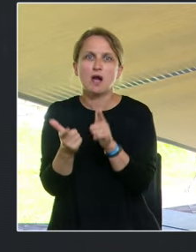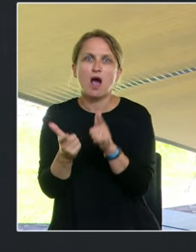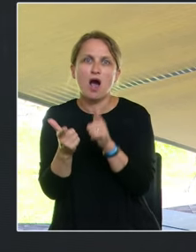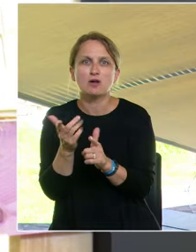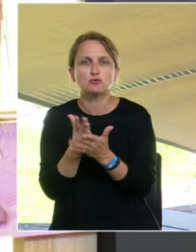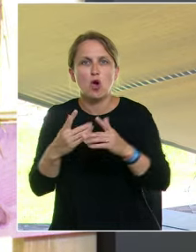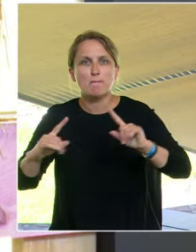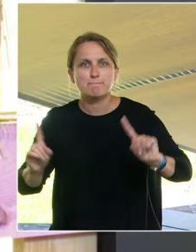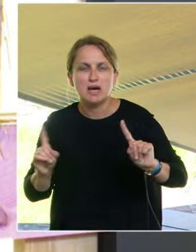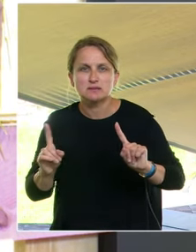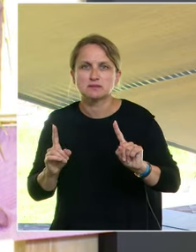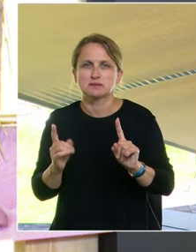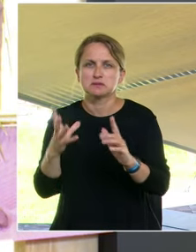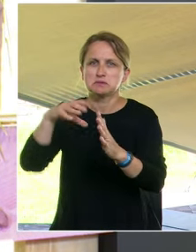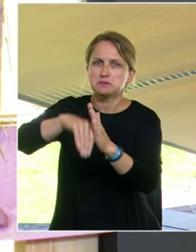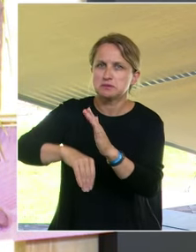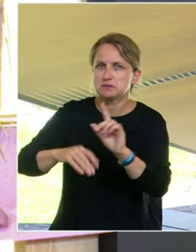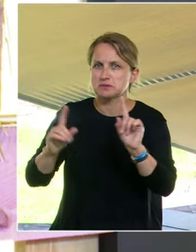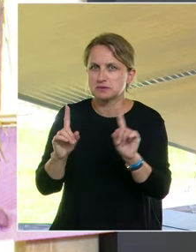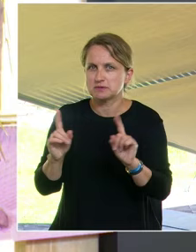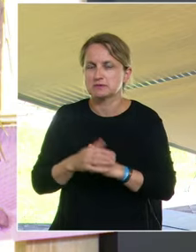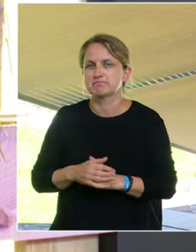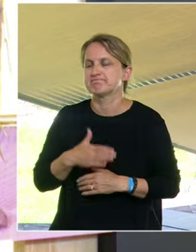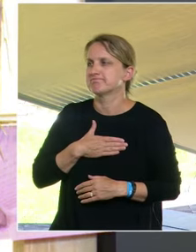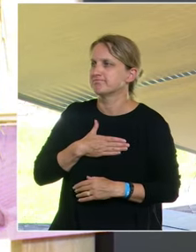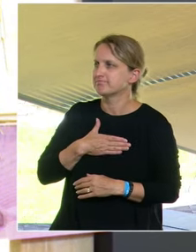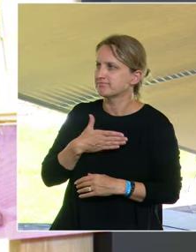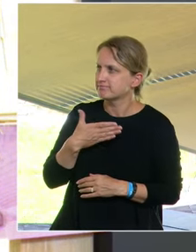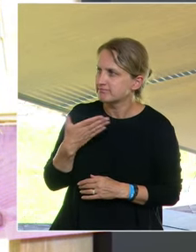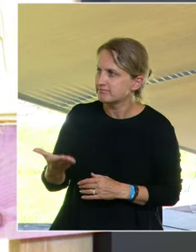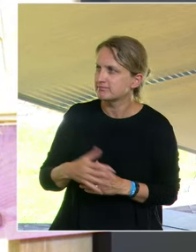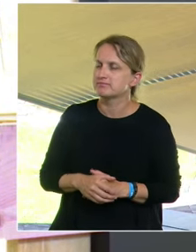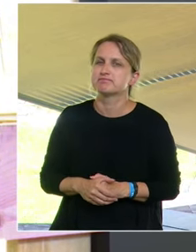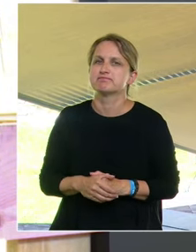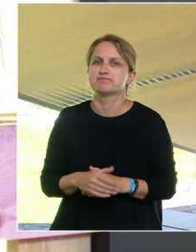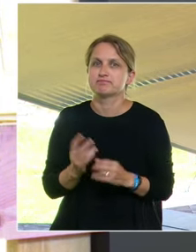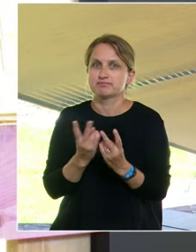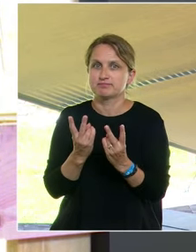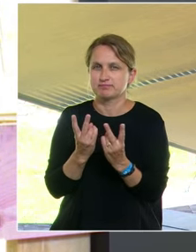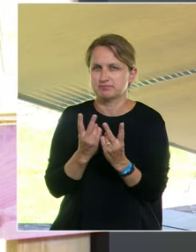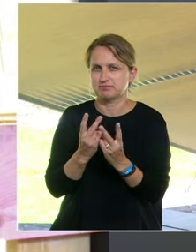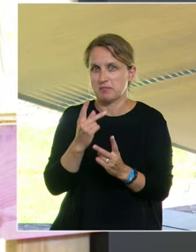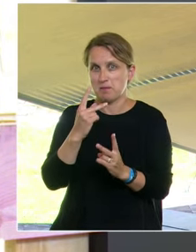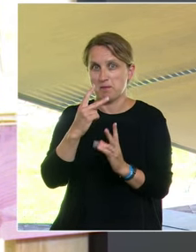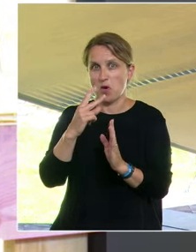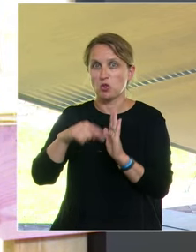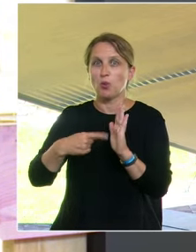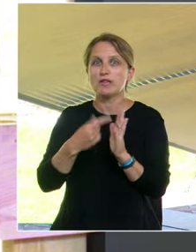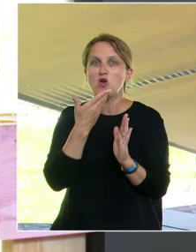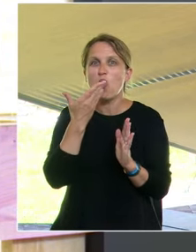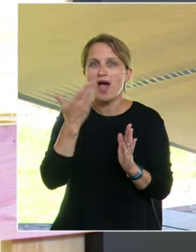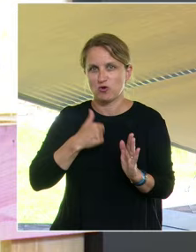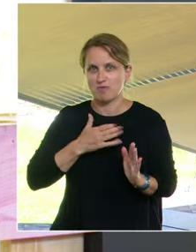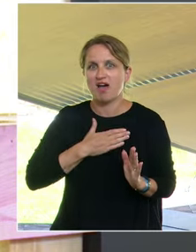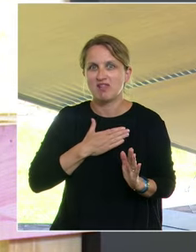about. All right. Thank you, Sten. Typically, I'm doing this kind of 1.5-hour lecture about these kinds of